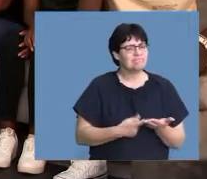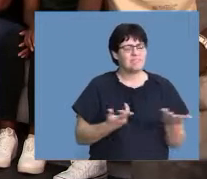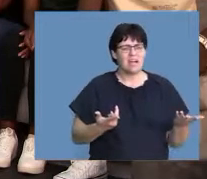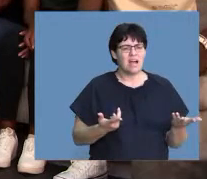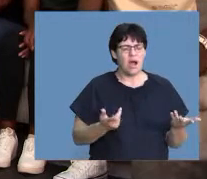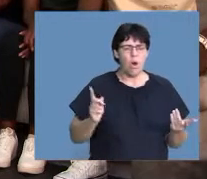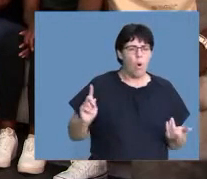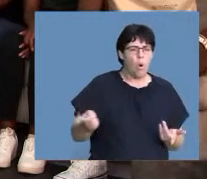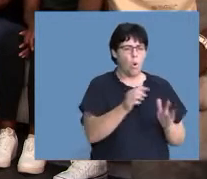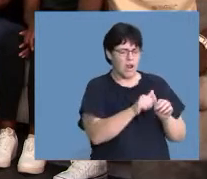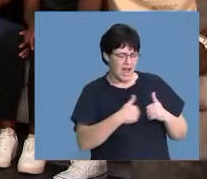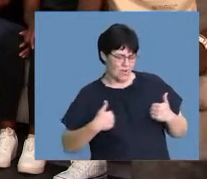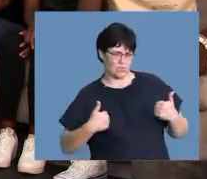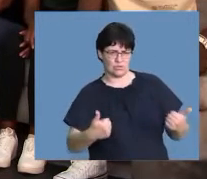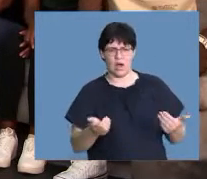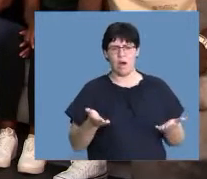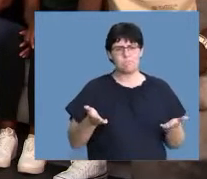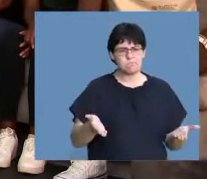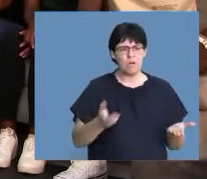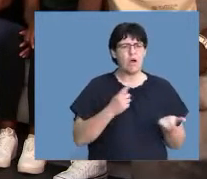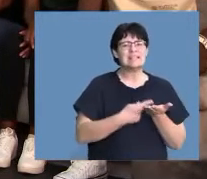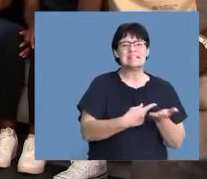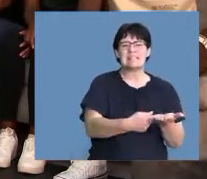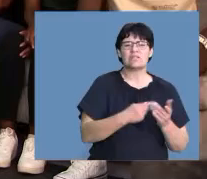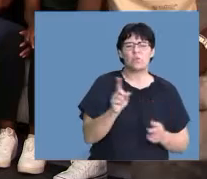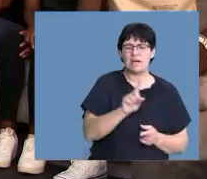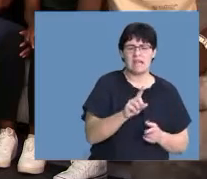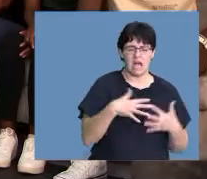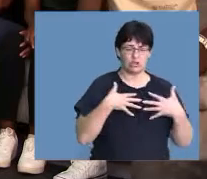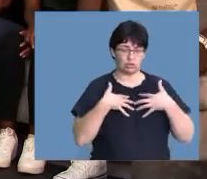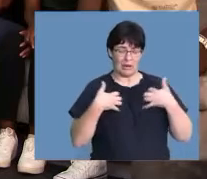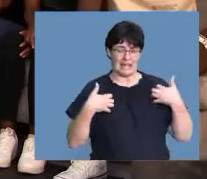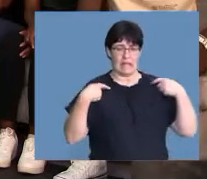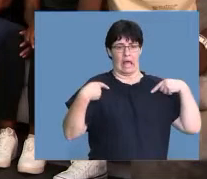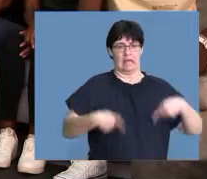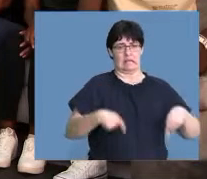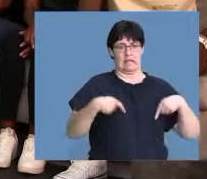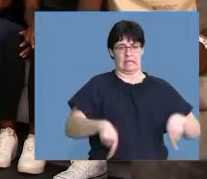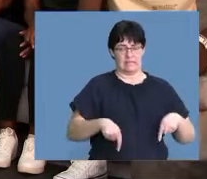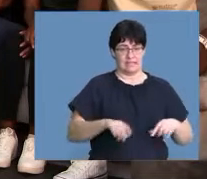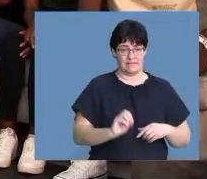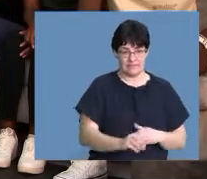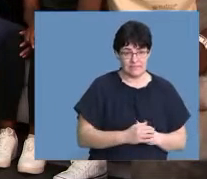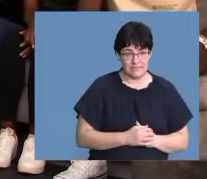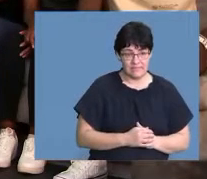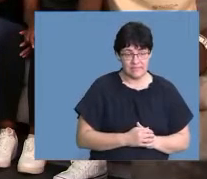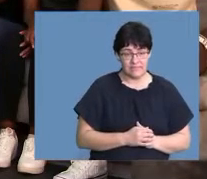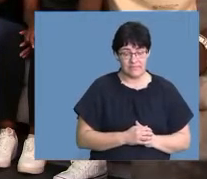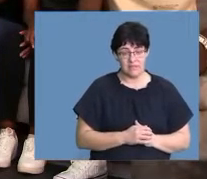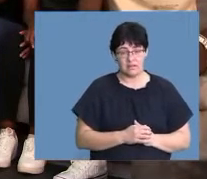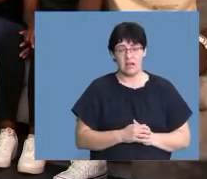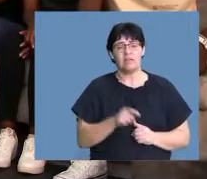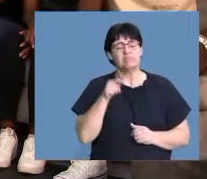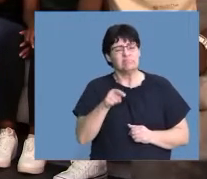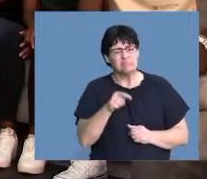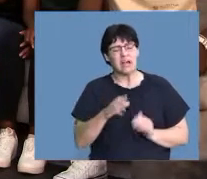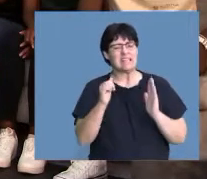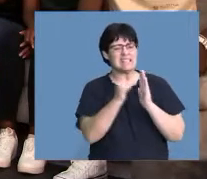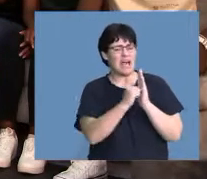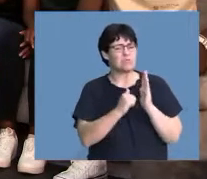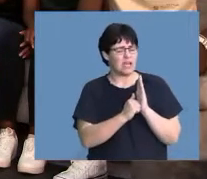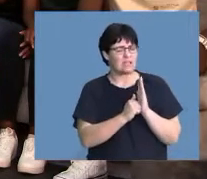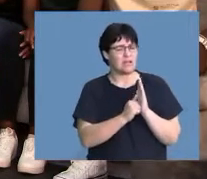everybody in the lounge today. We're going to discuss stress and anxiety. So this is a subject that's